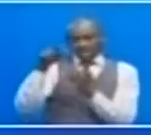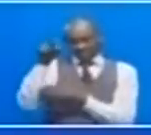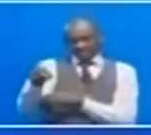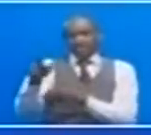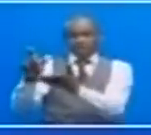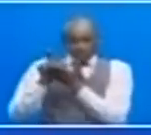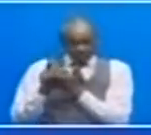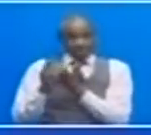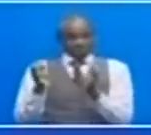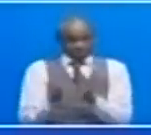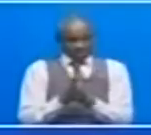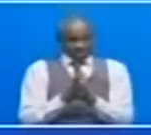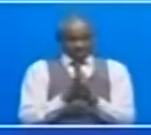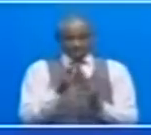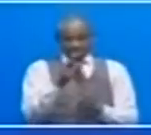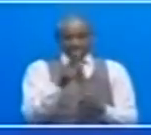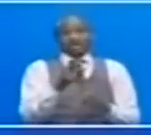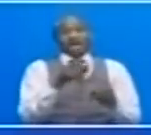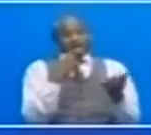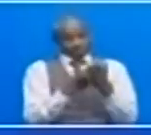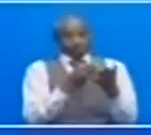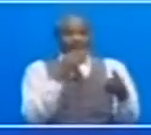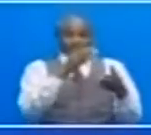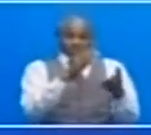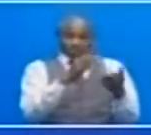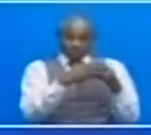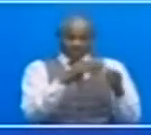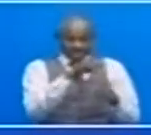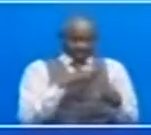dollar-denominated loans versus the inflows of dollars we are getting